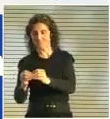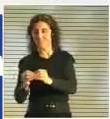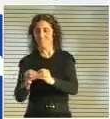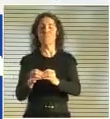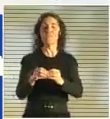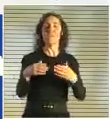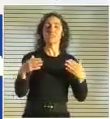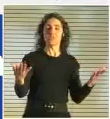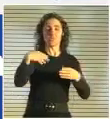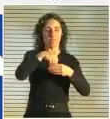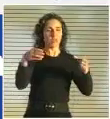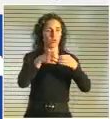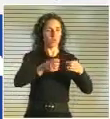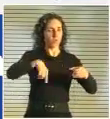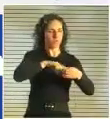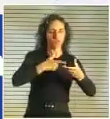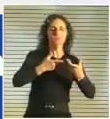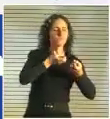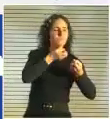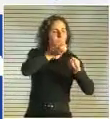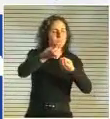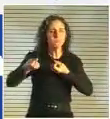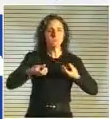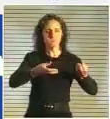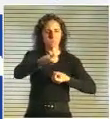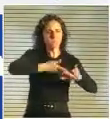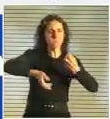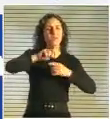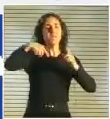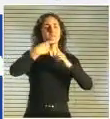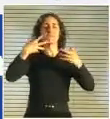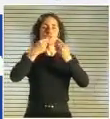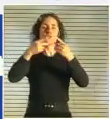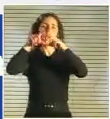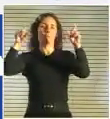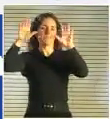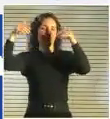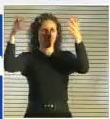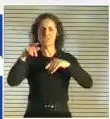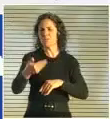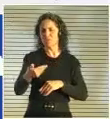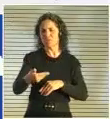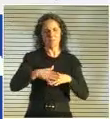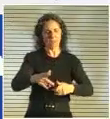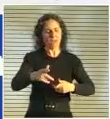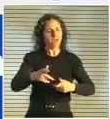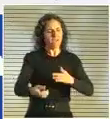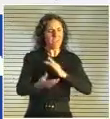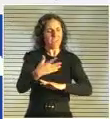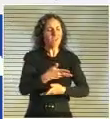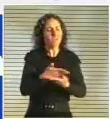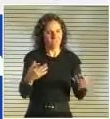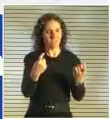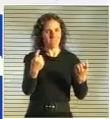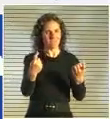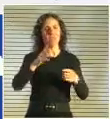and also with external stakeholders. It's super important to build the trust we need and to really inform our decisions as well.